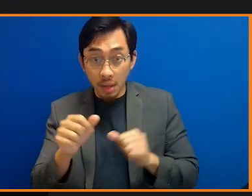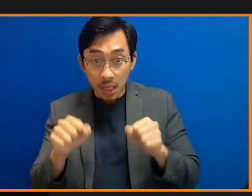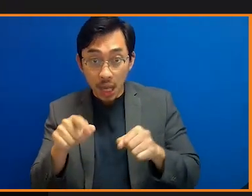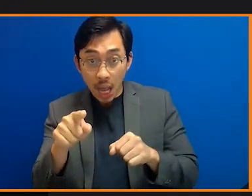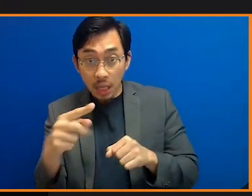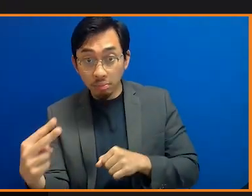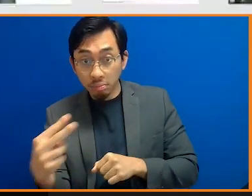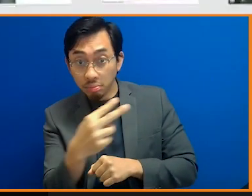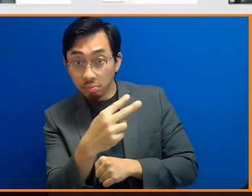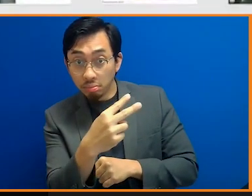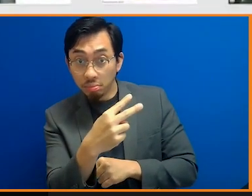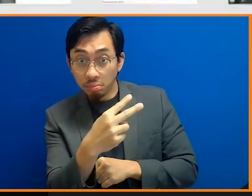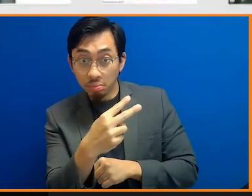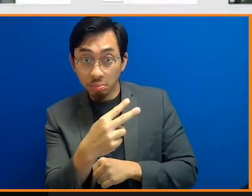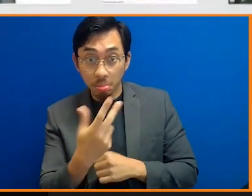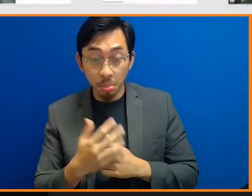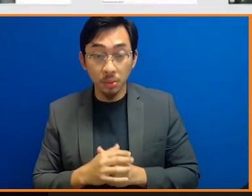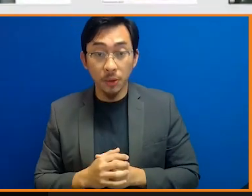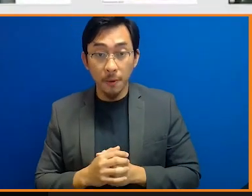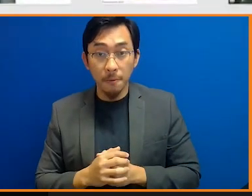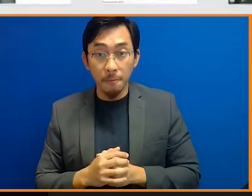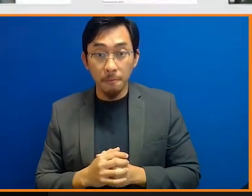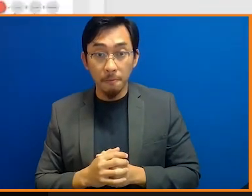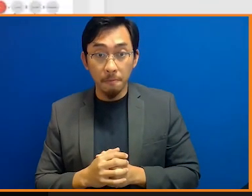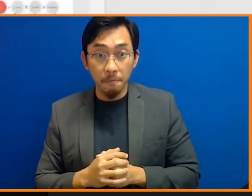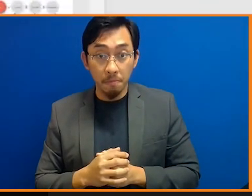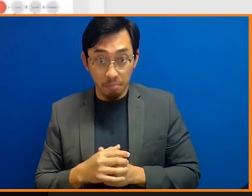Can you see just a moment?